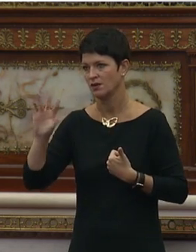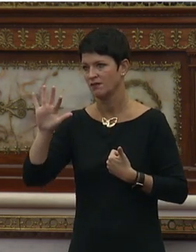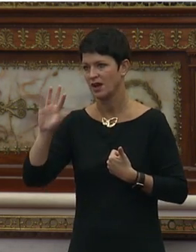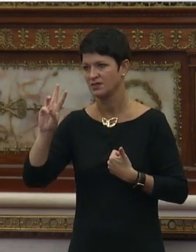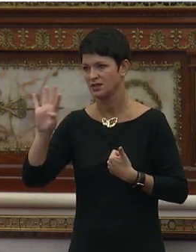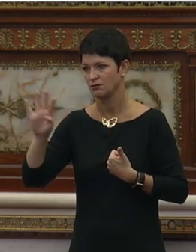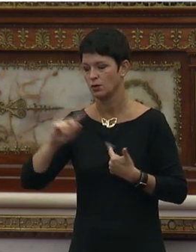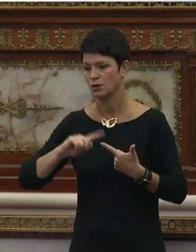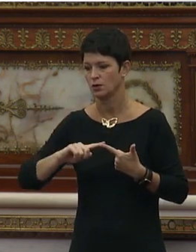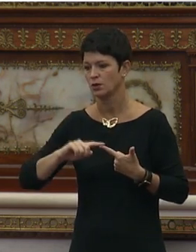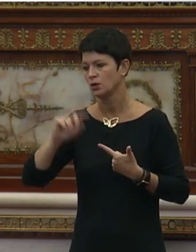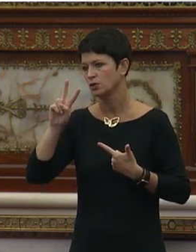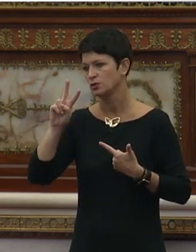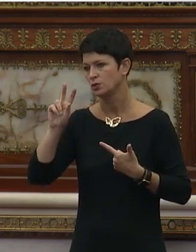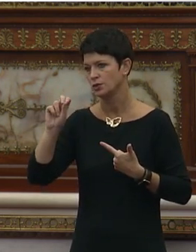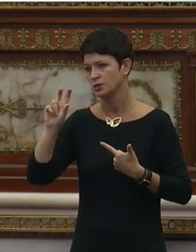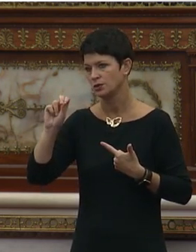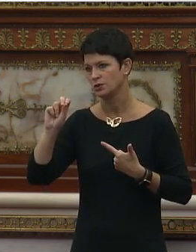200564,